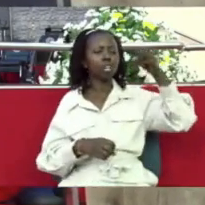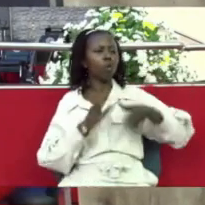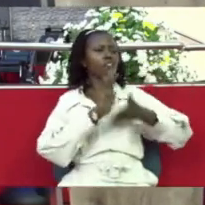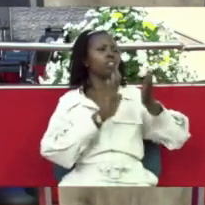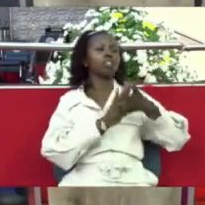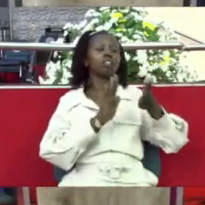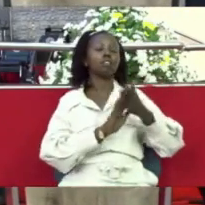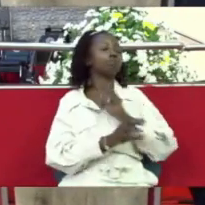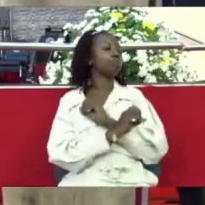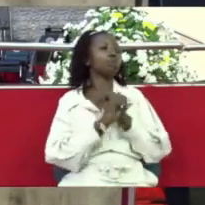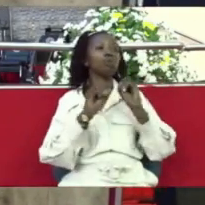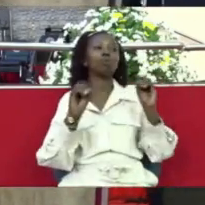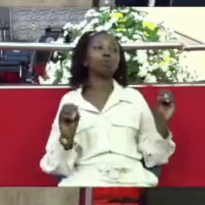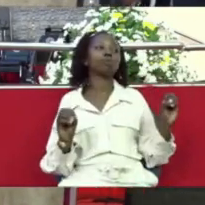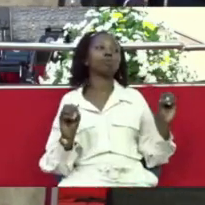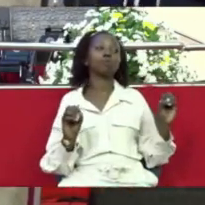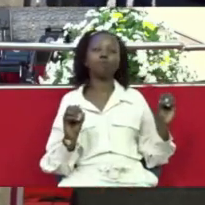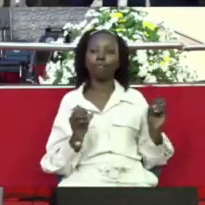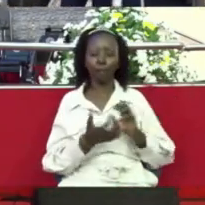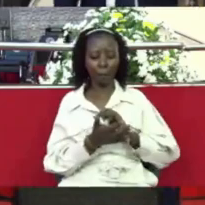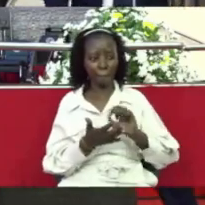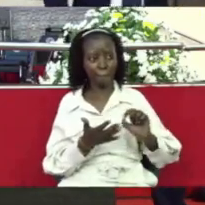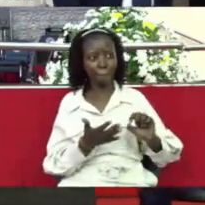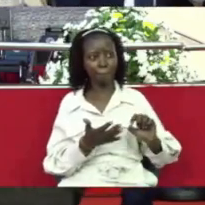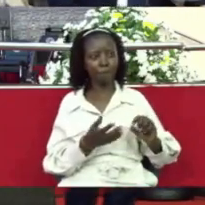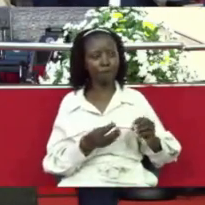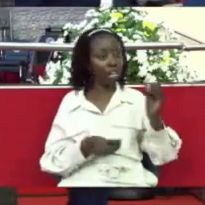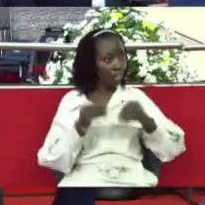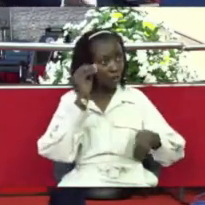finances. Write this down. Giving